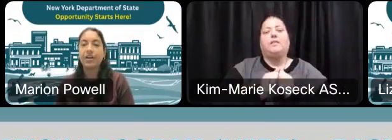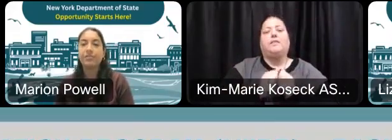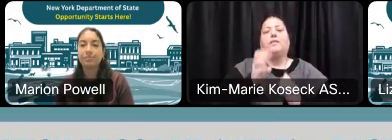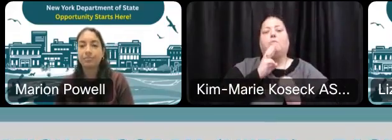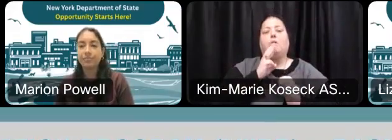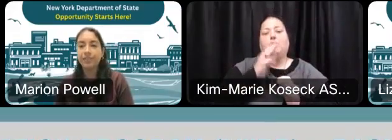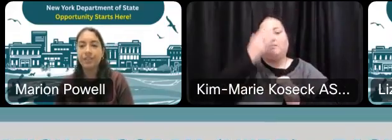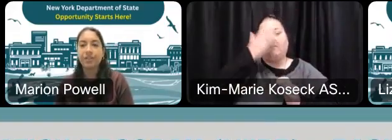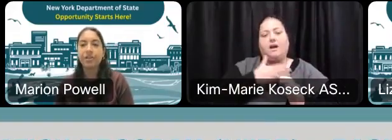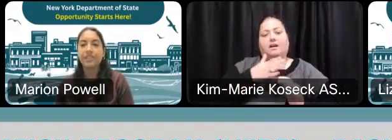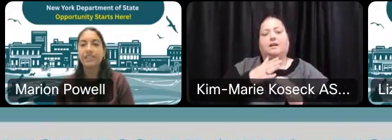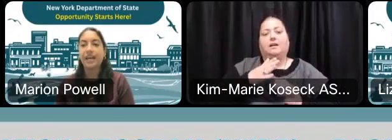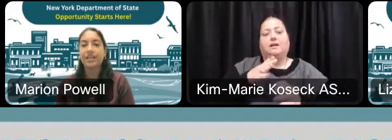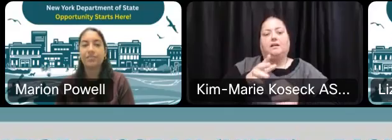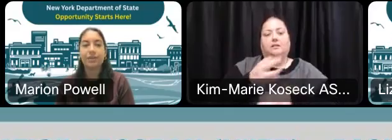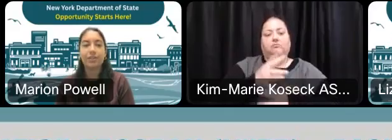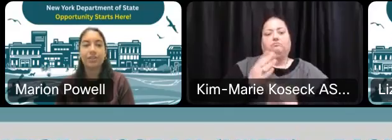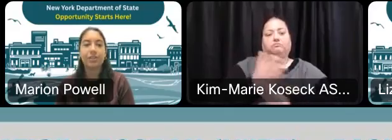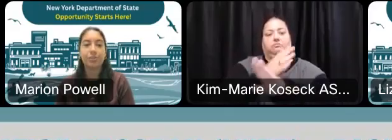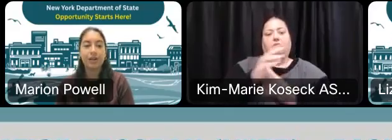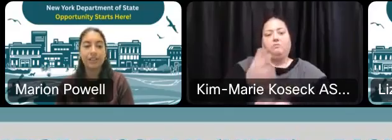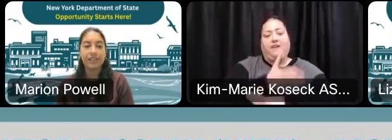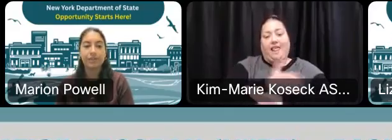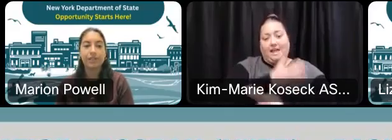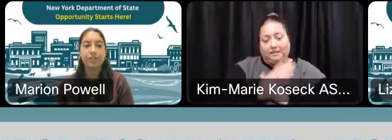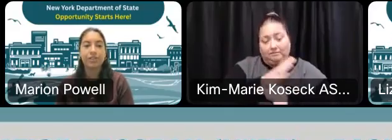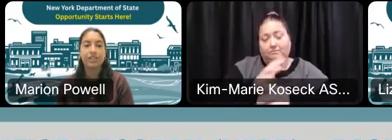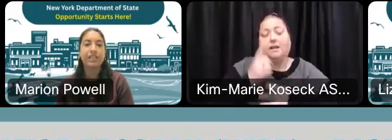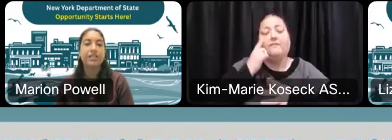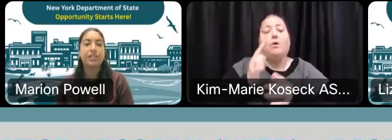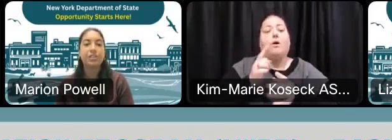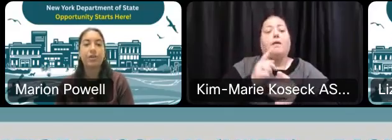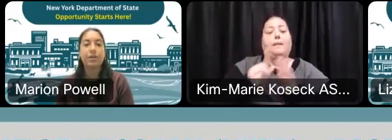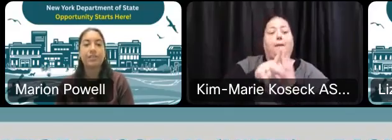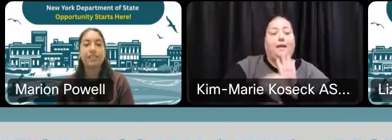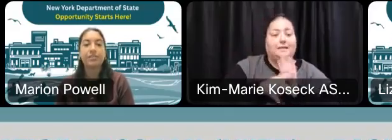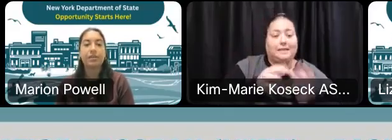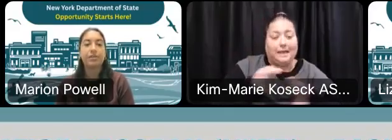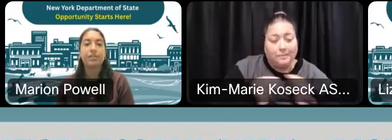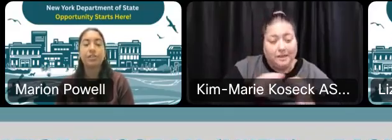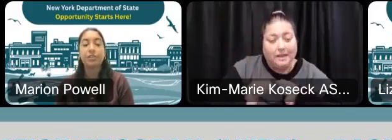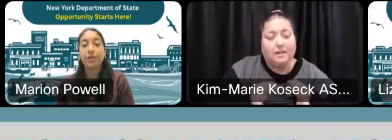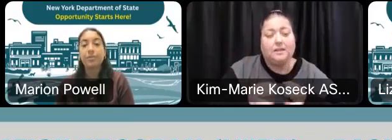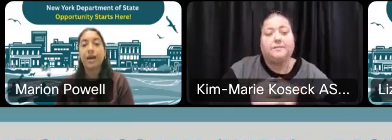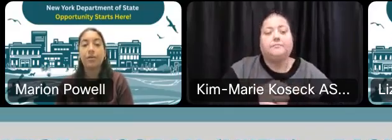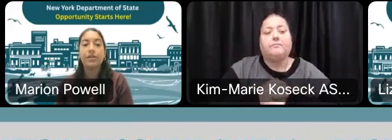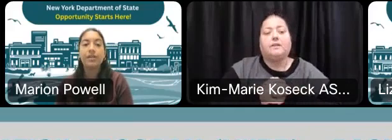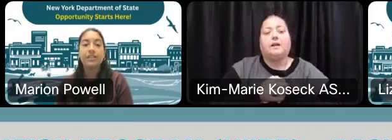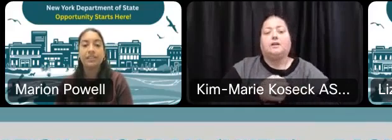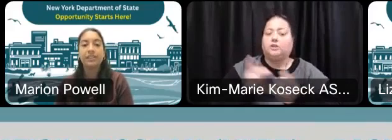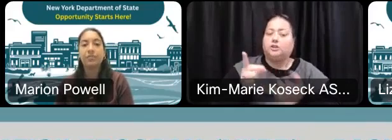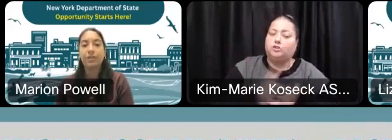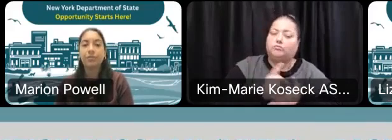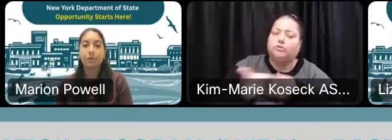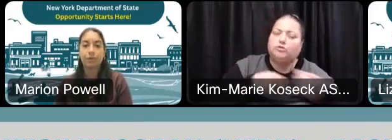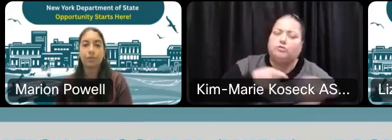revitalization area. The third is to add information to the policy explanations to describe how